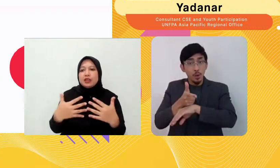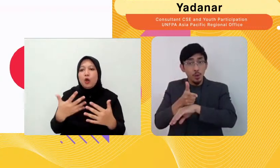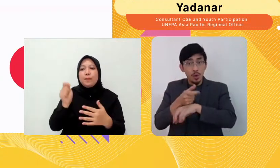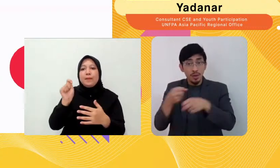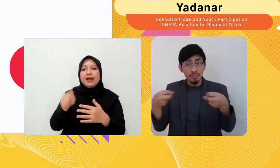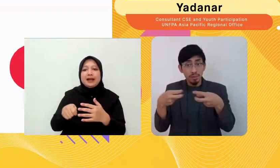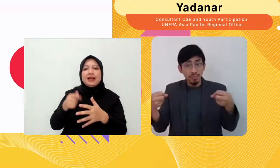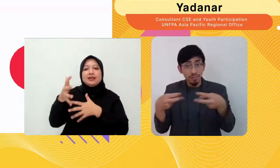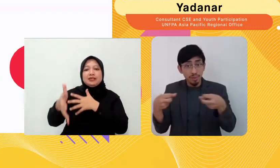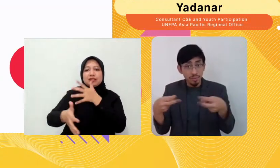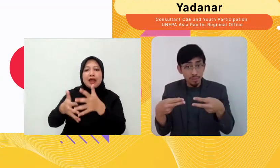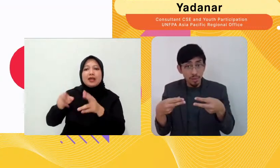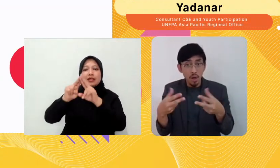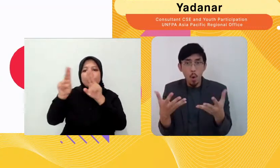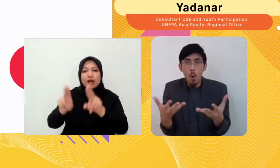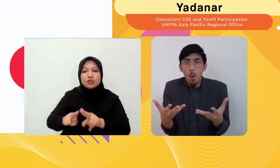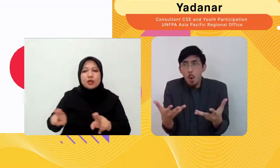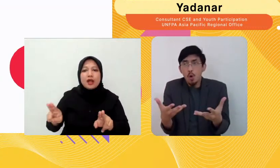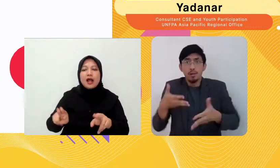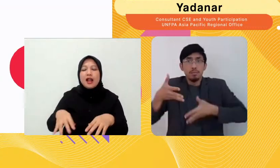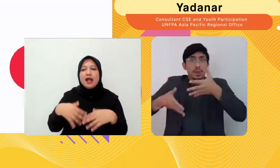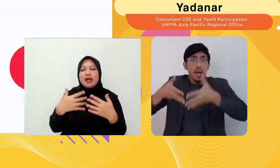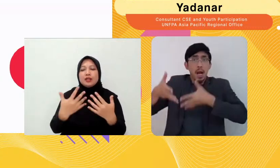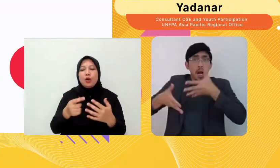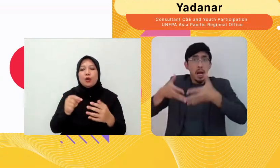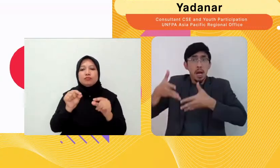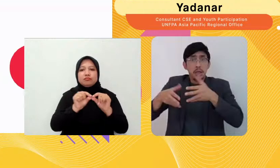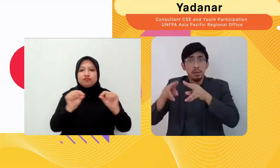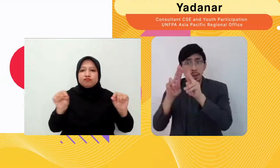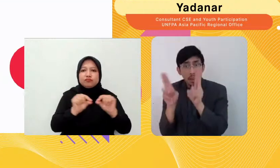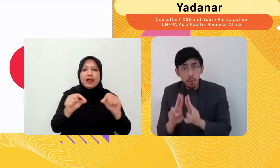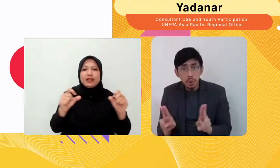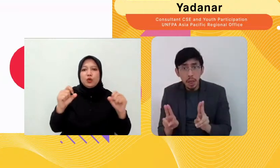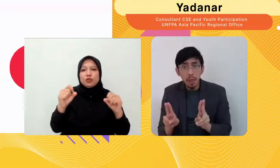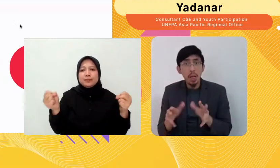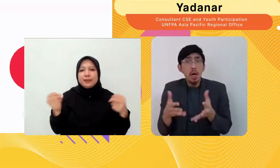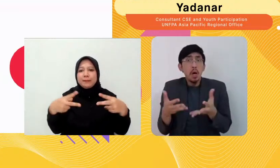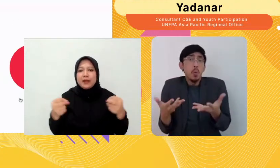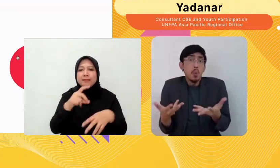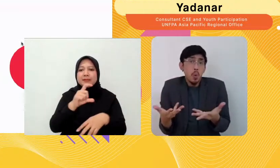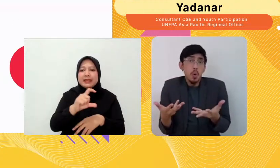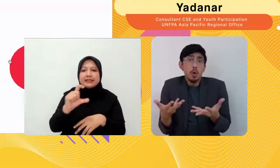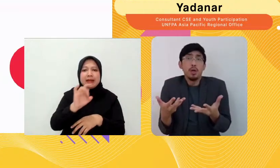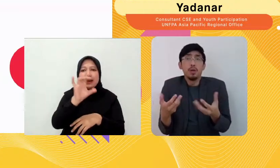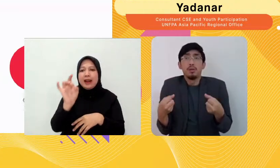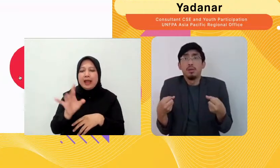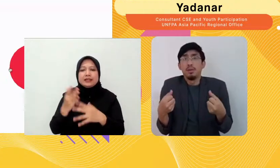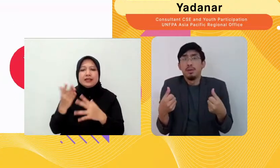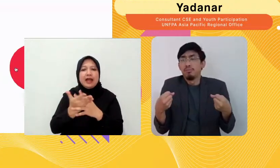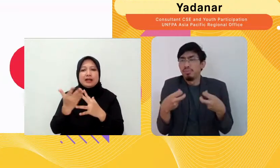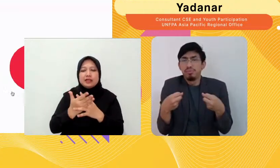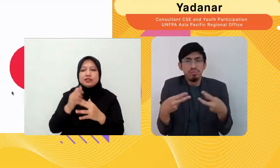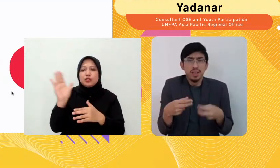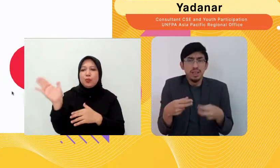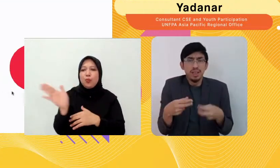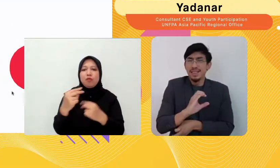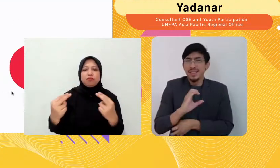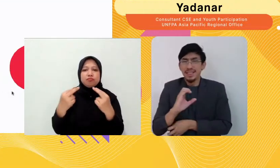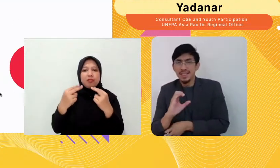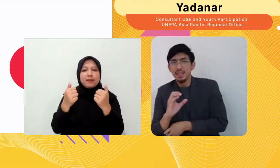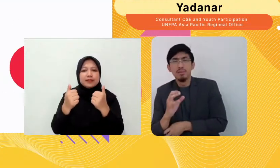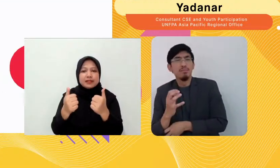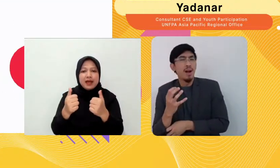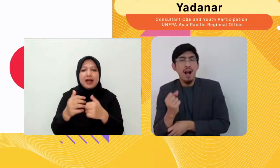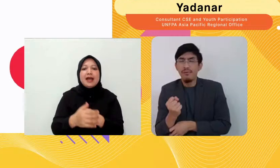language, does the video have the subtitle or closed captioning, etc. So here again, I use the red button, and you